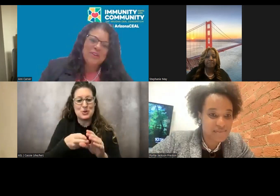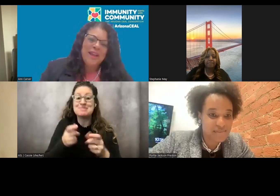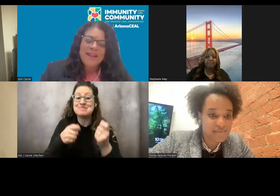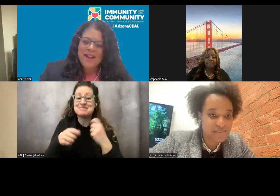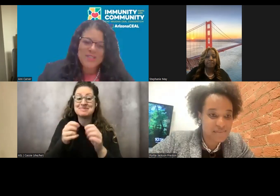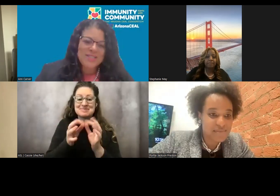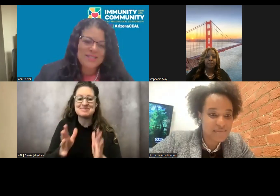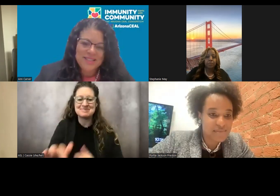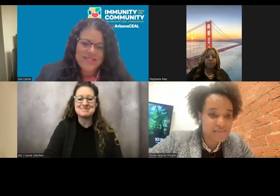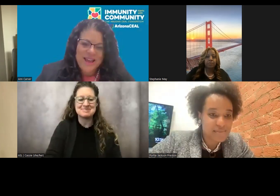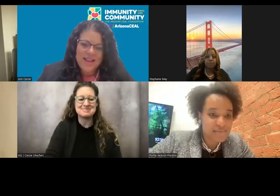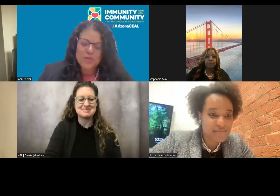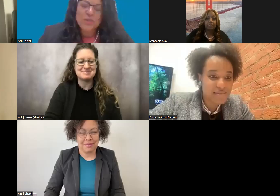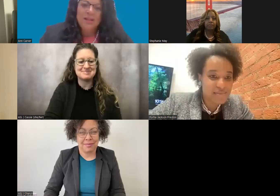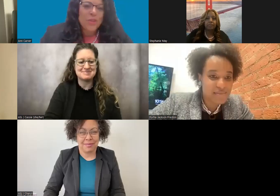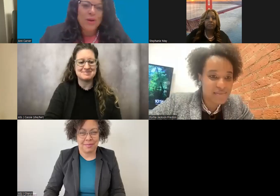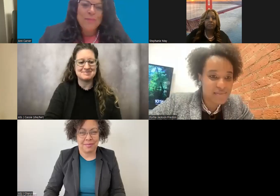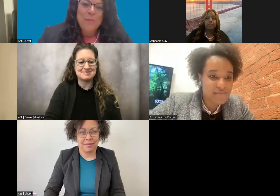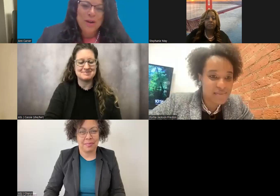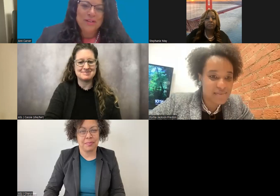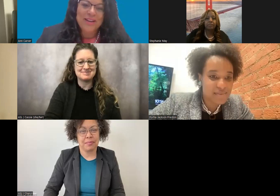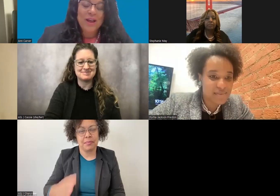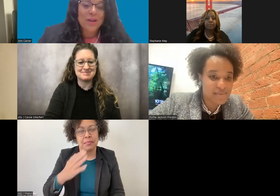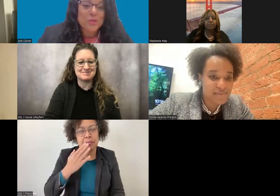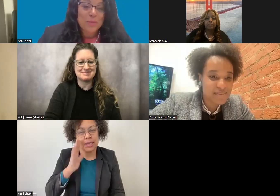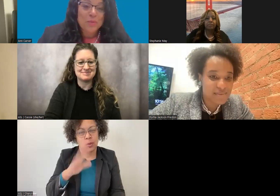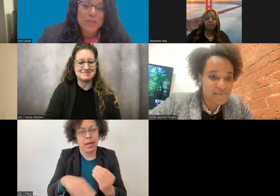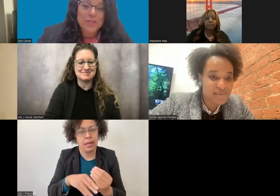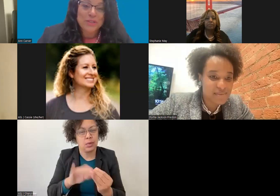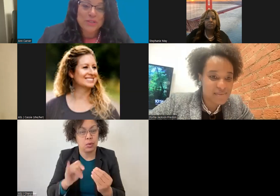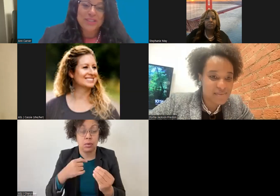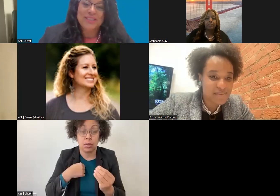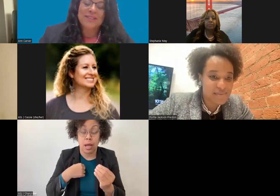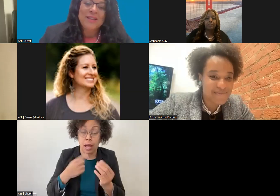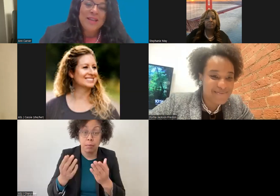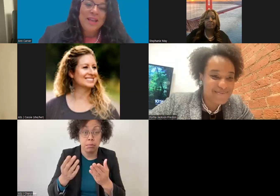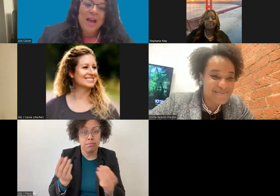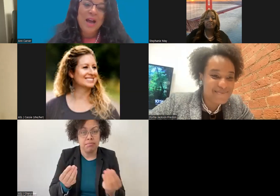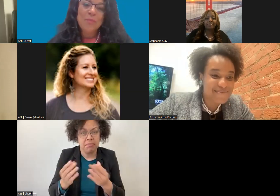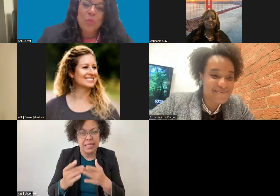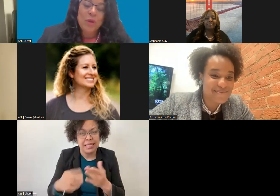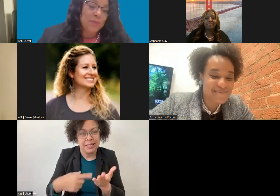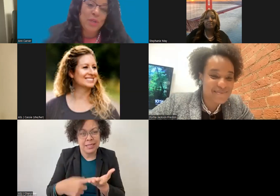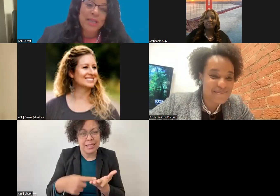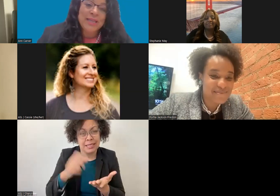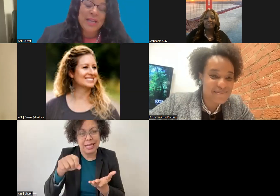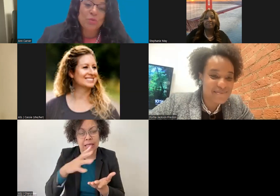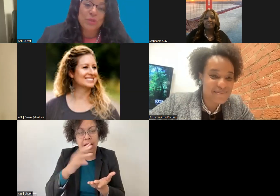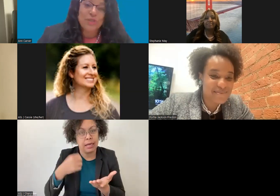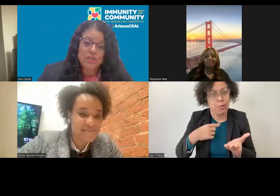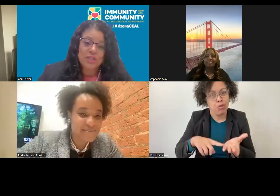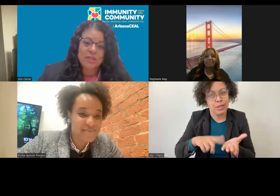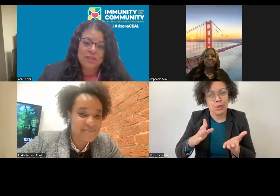Thank you. And I'd just like to add as well, although I'm a moderator, I also am a researcher here, community